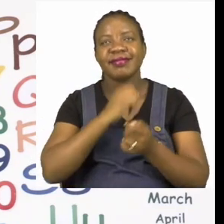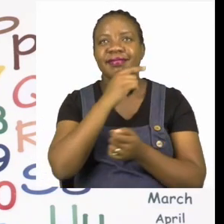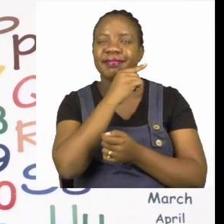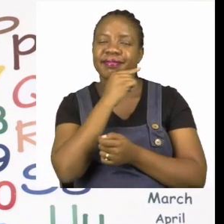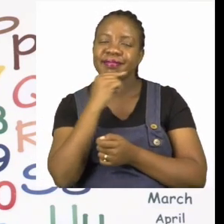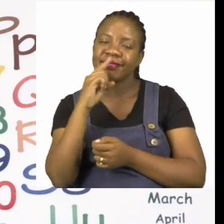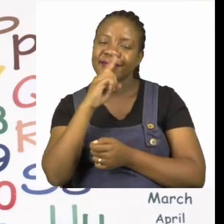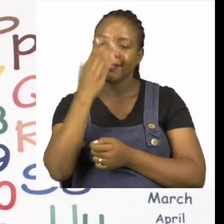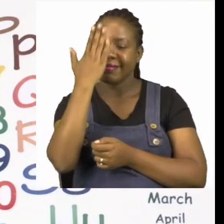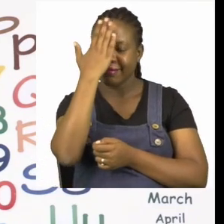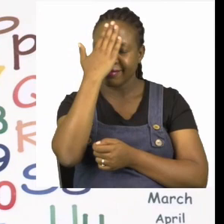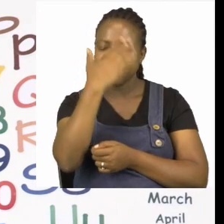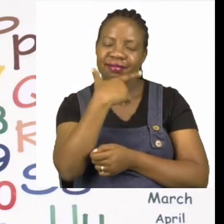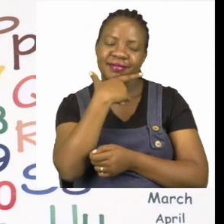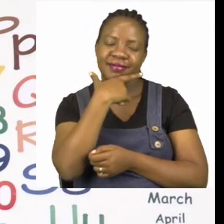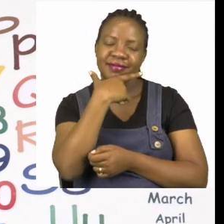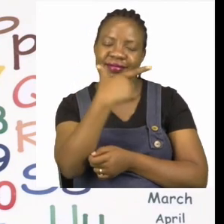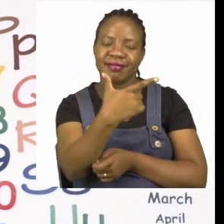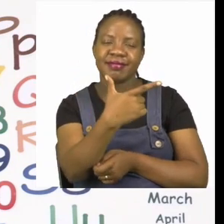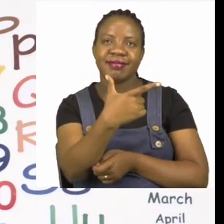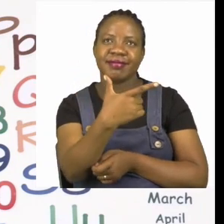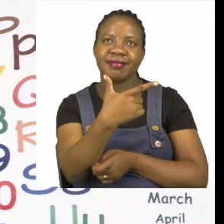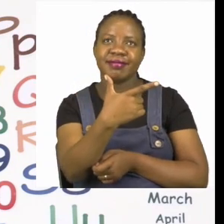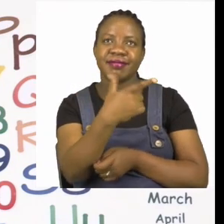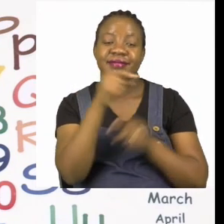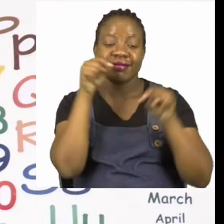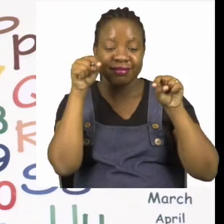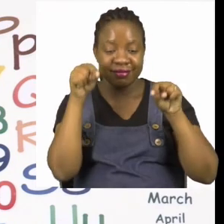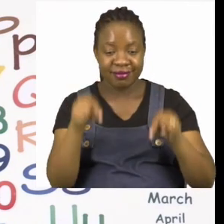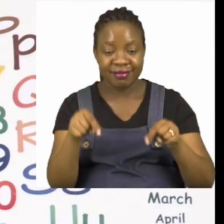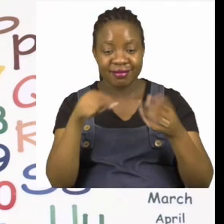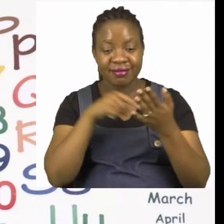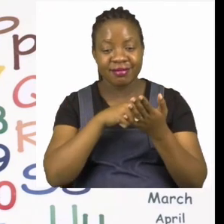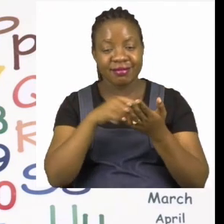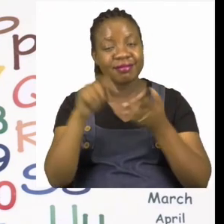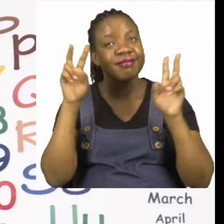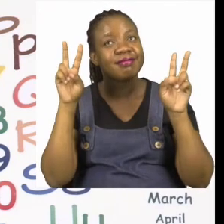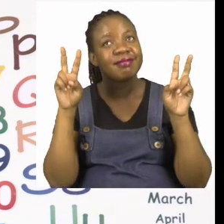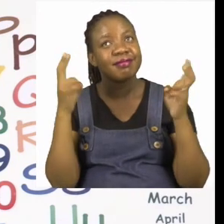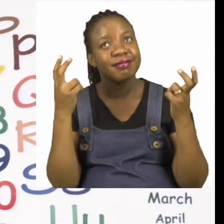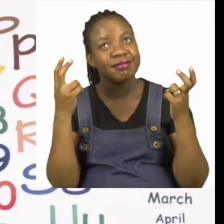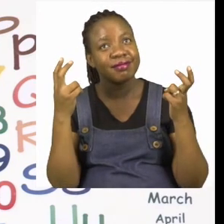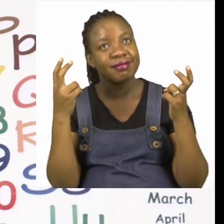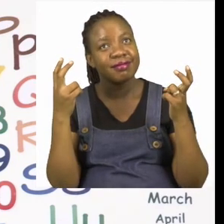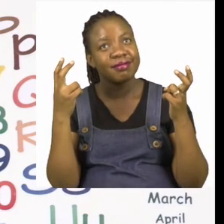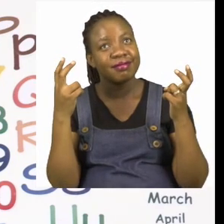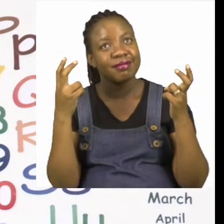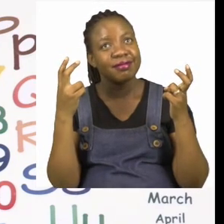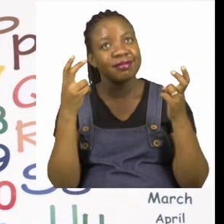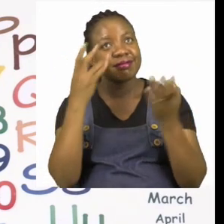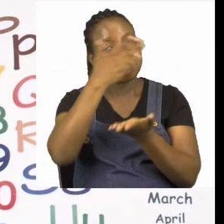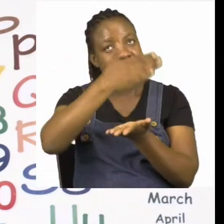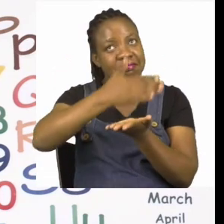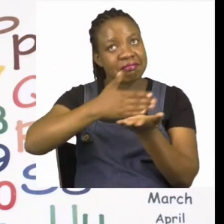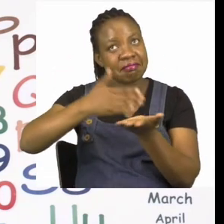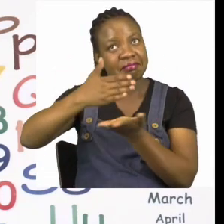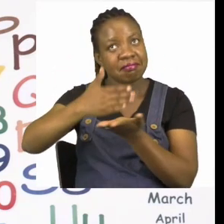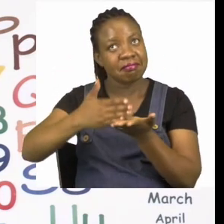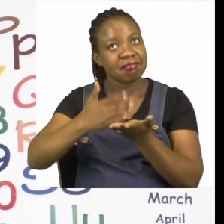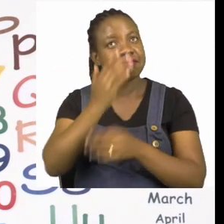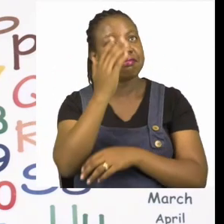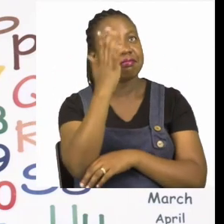and thank you so much for joining me today. Our theme this week is parts